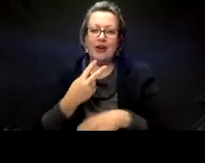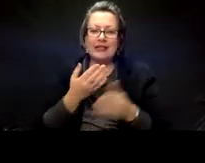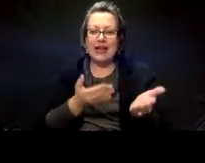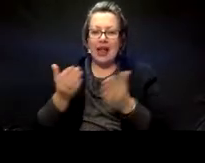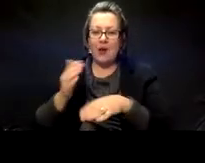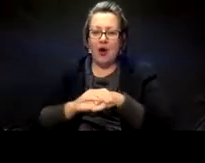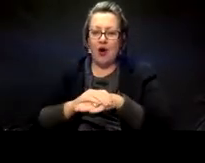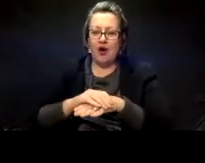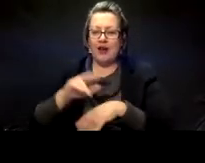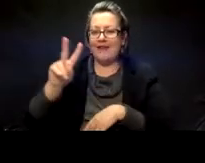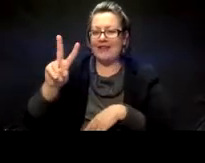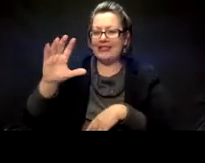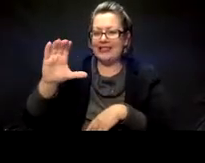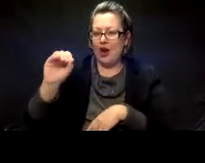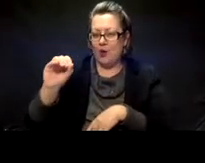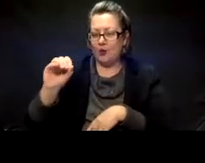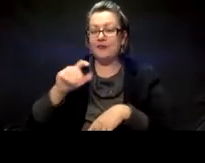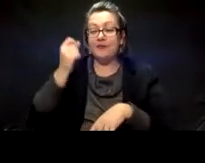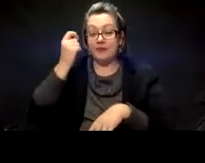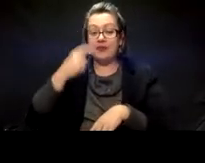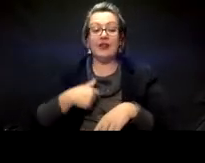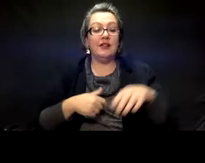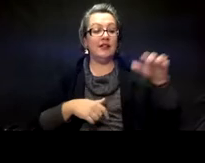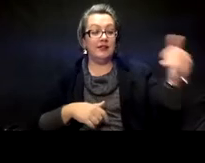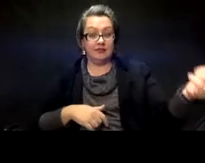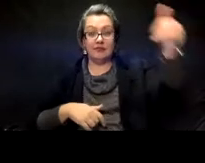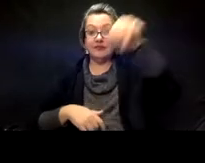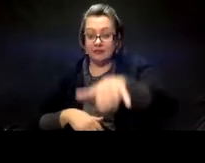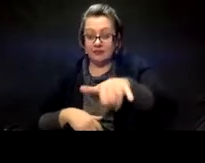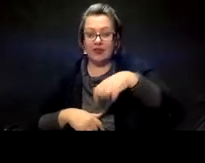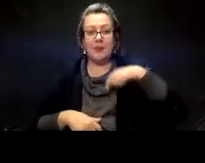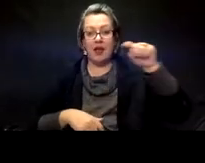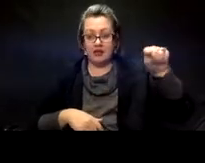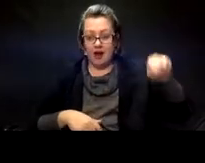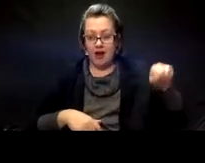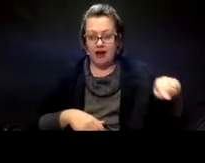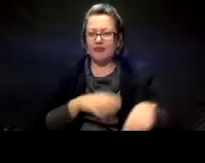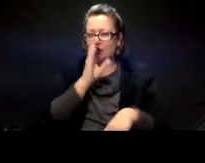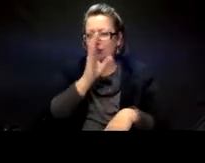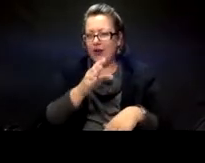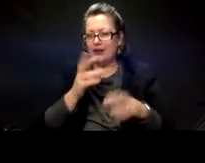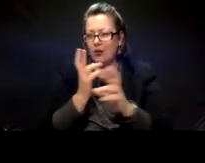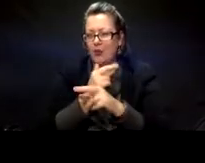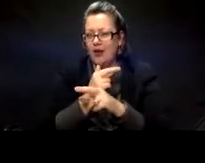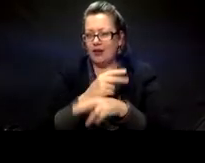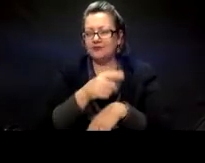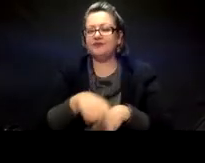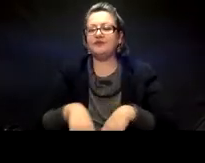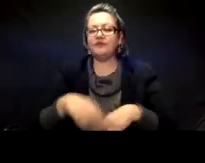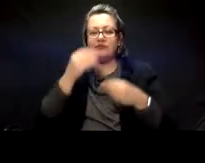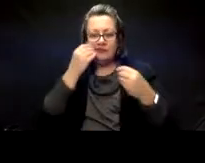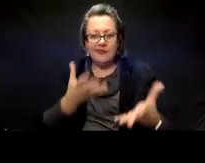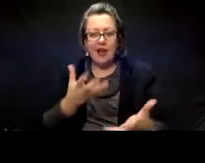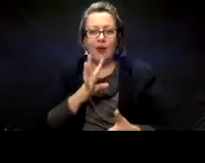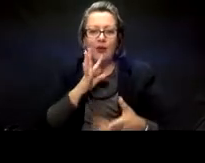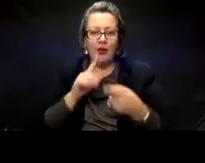person, it would be called voice carry over. And so I put the phone on and then